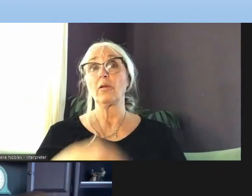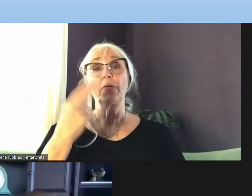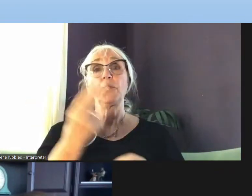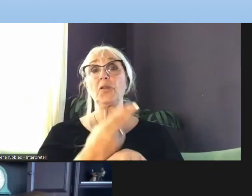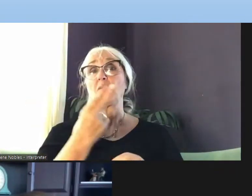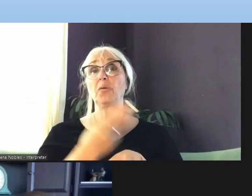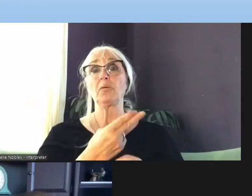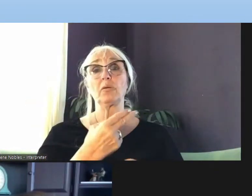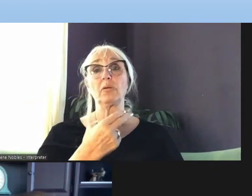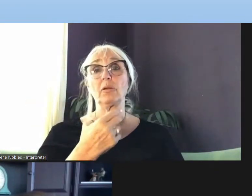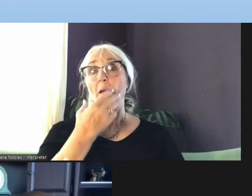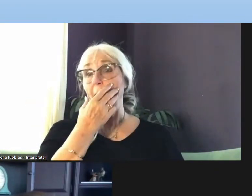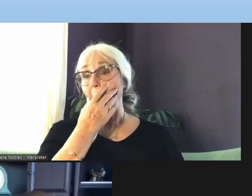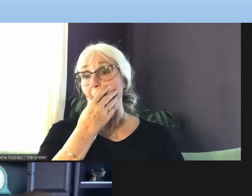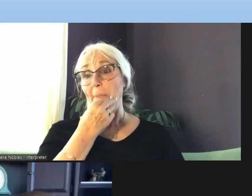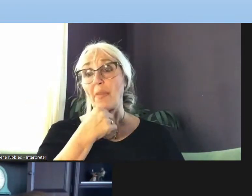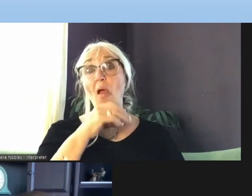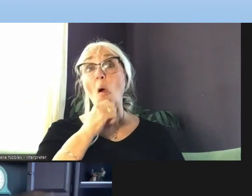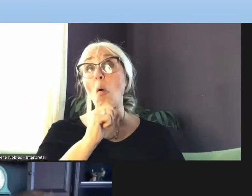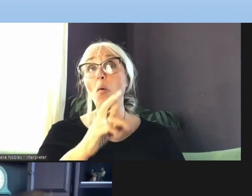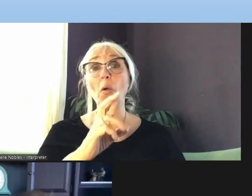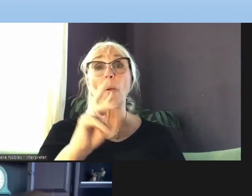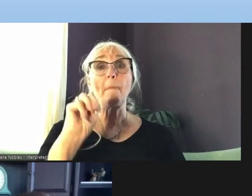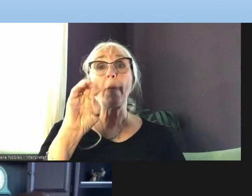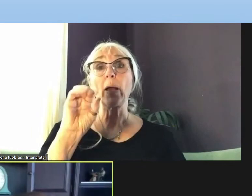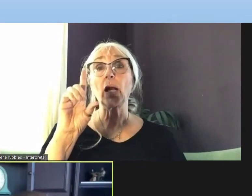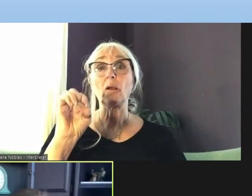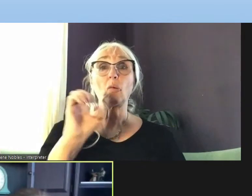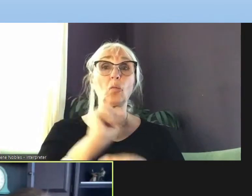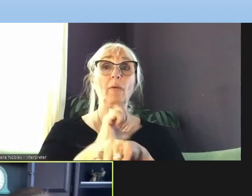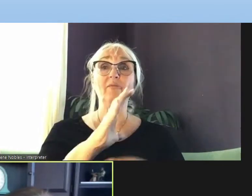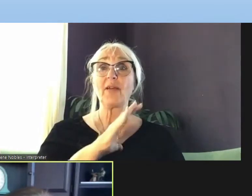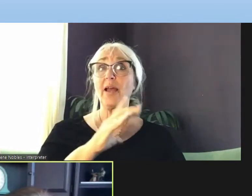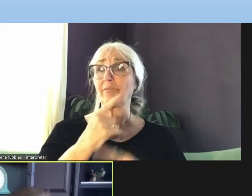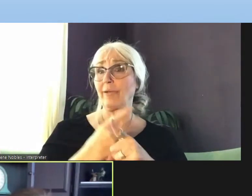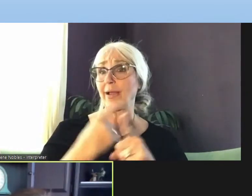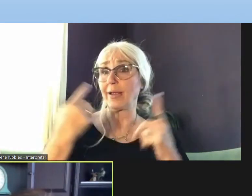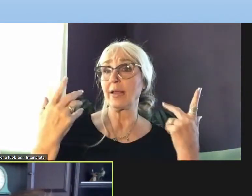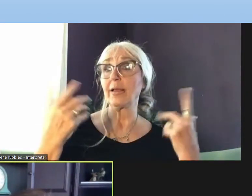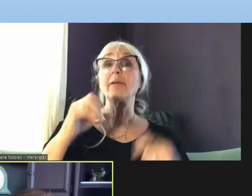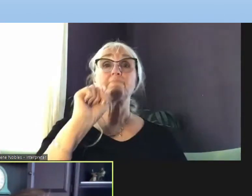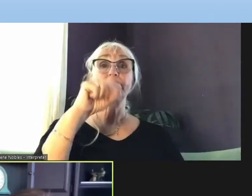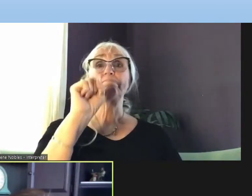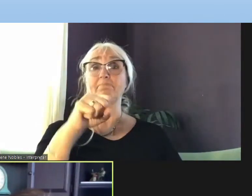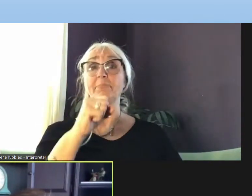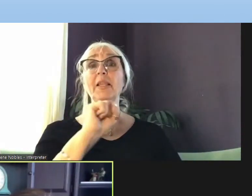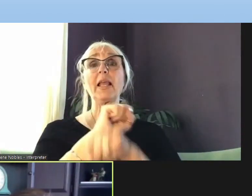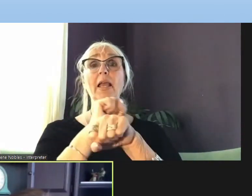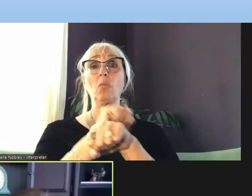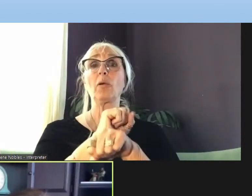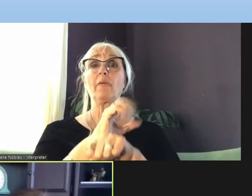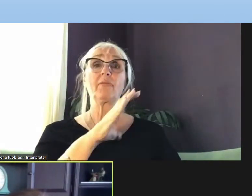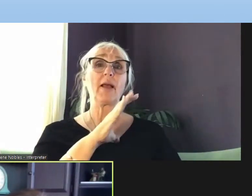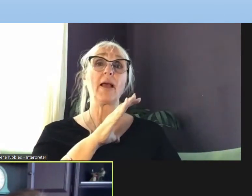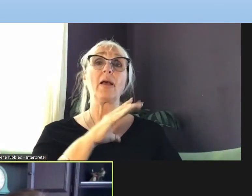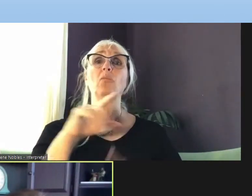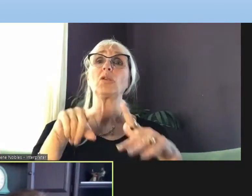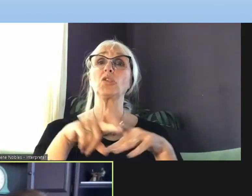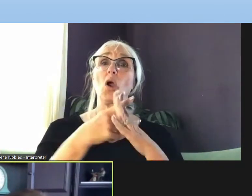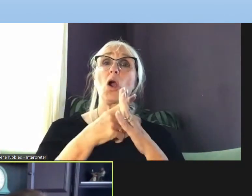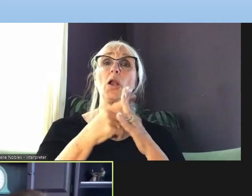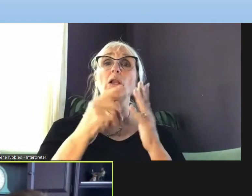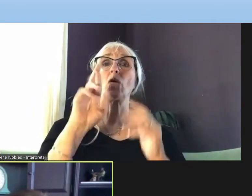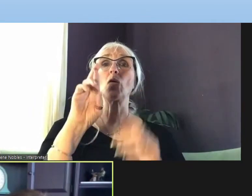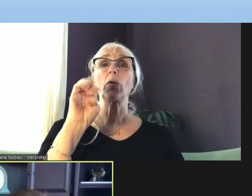they're the not older being- models work fine, don't they, Lisa? Yes, sir, they do work. We started upon this